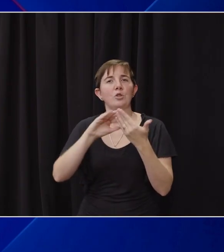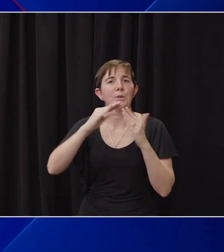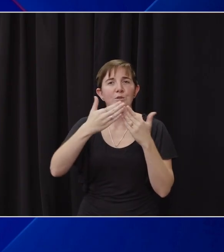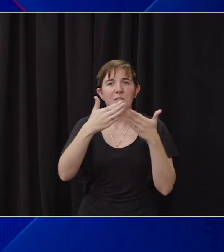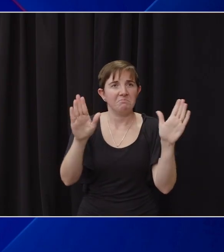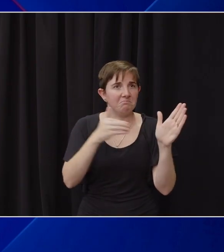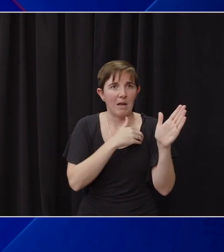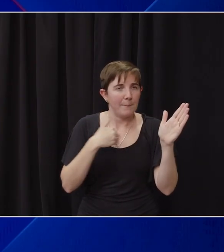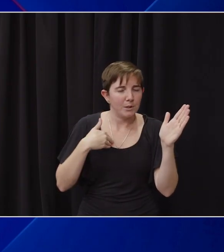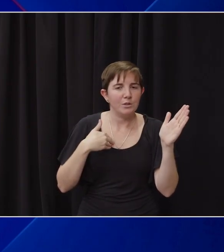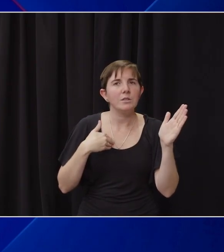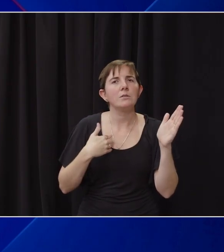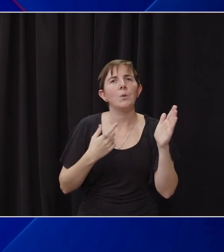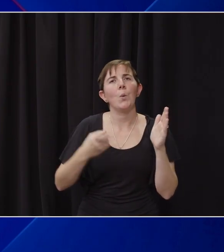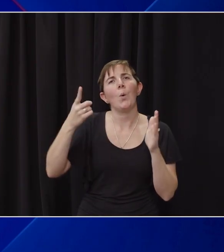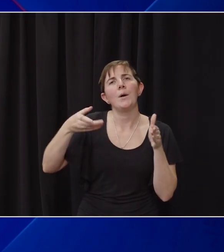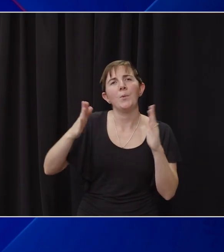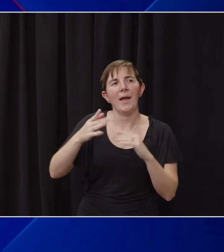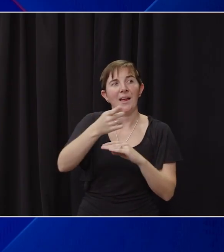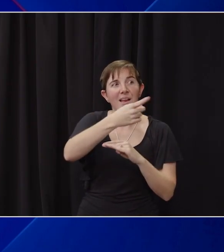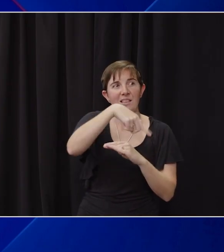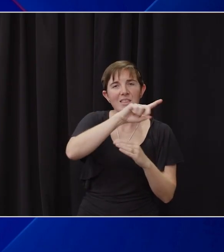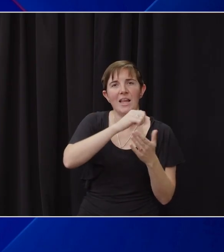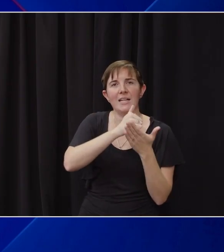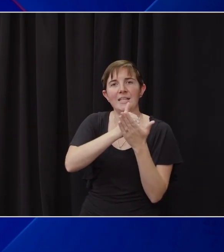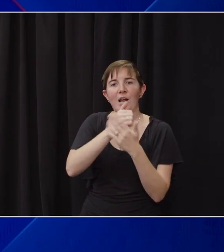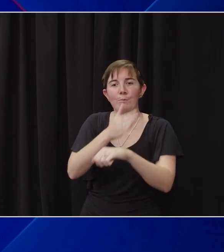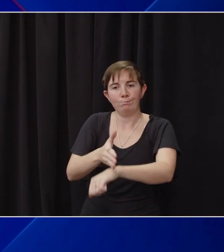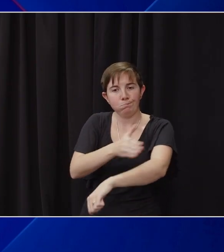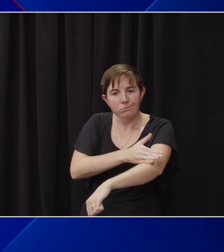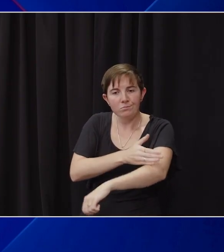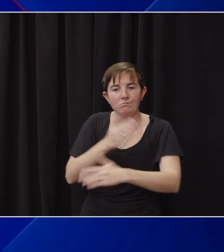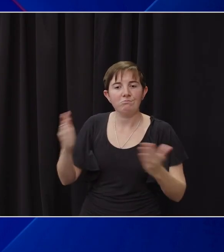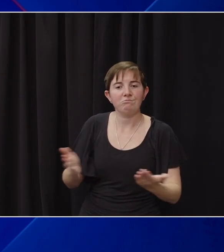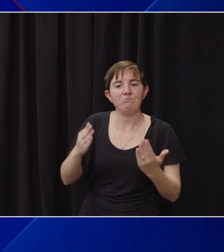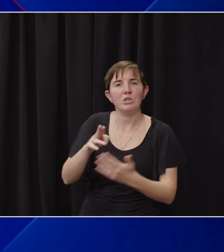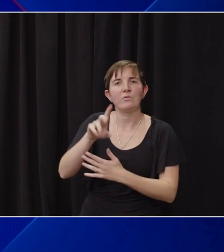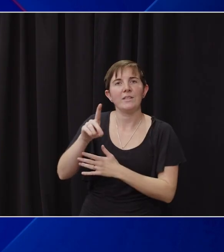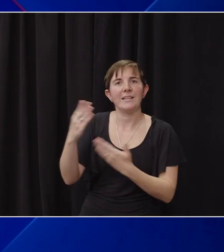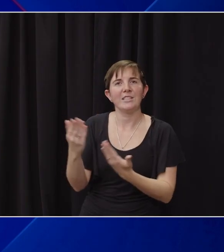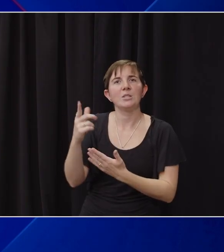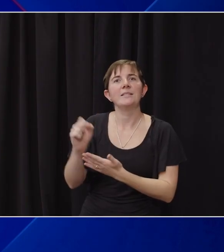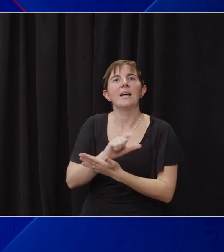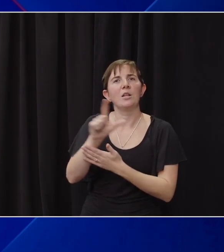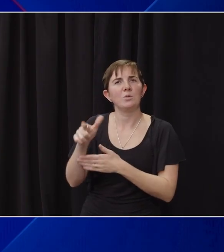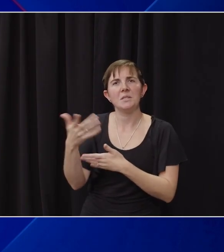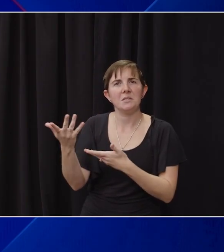members, what's one way they can help advance universal design in St. Louis?